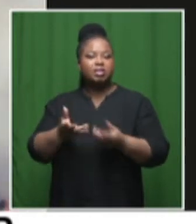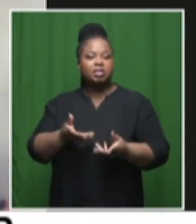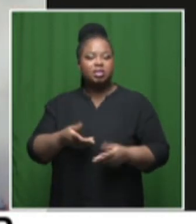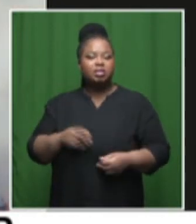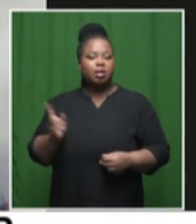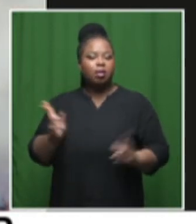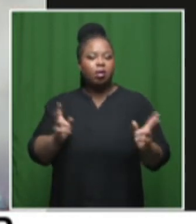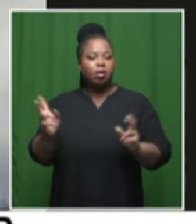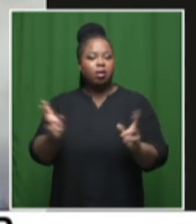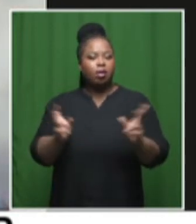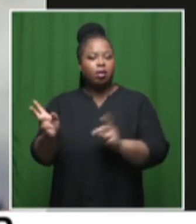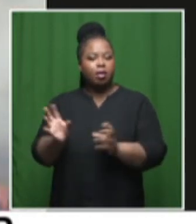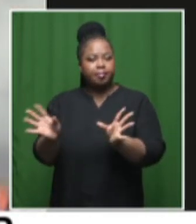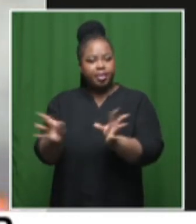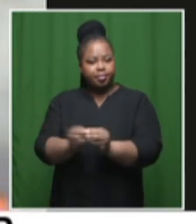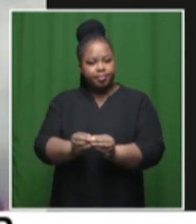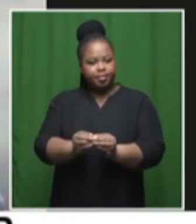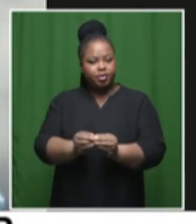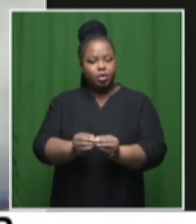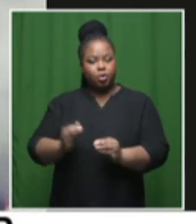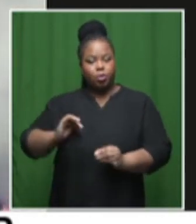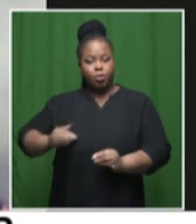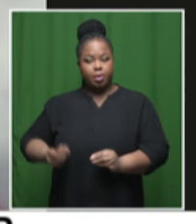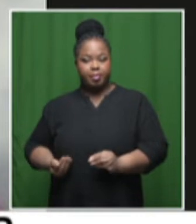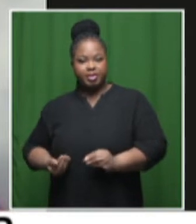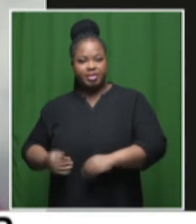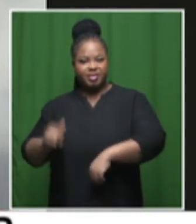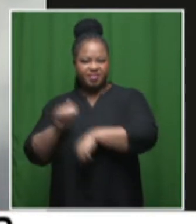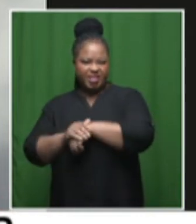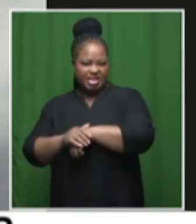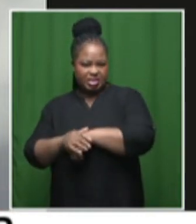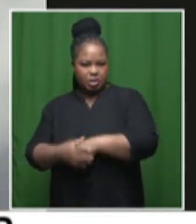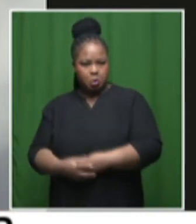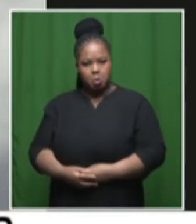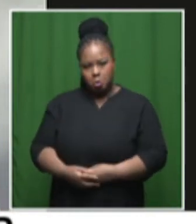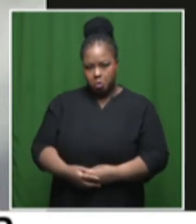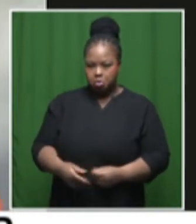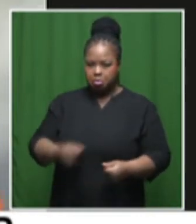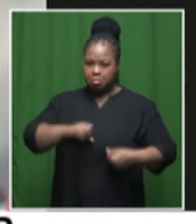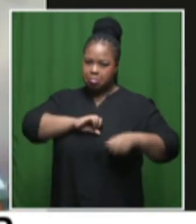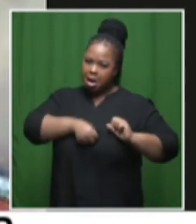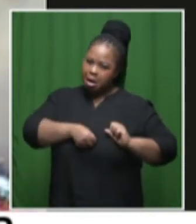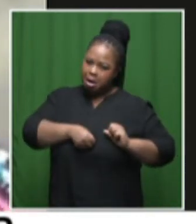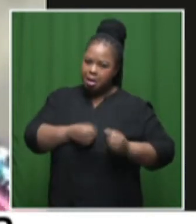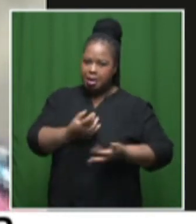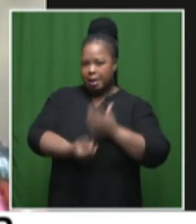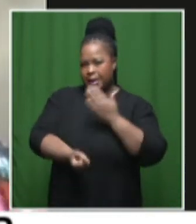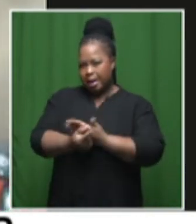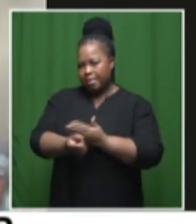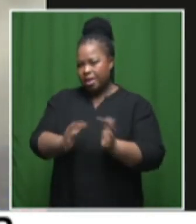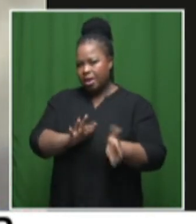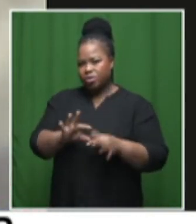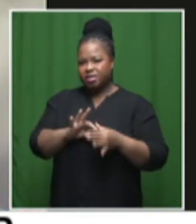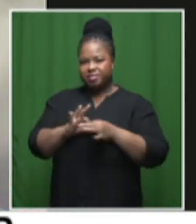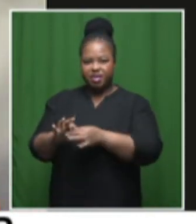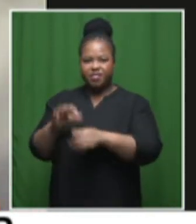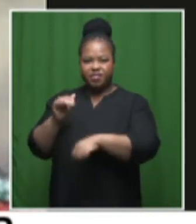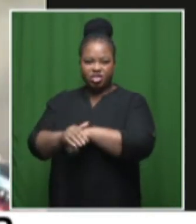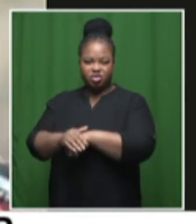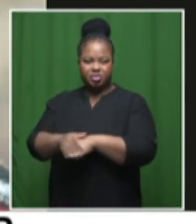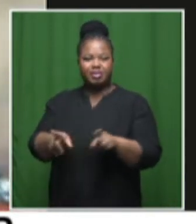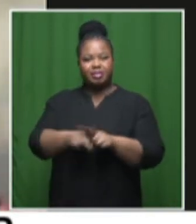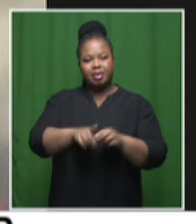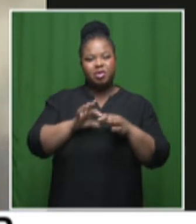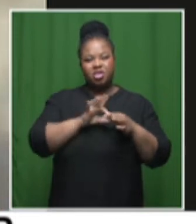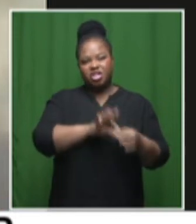kind of speaks to the relationship between women and as friends, and how heartbreak can happen in a friendship more so than even in a